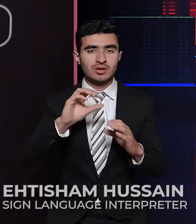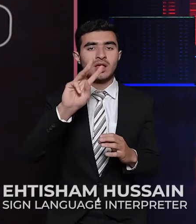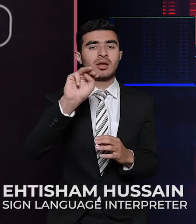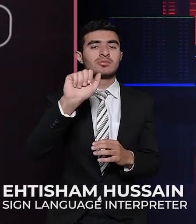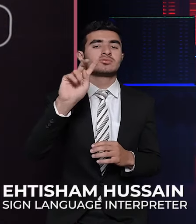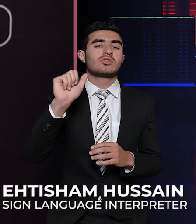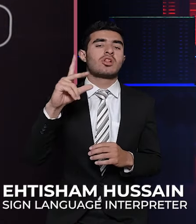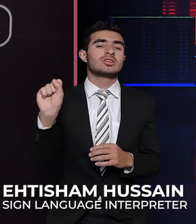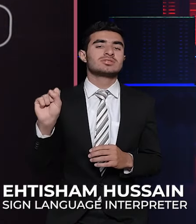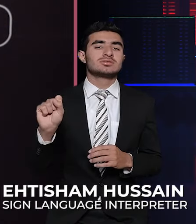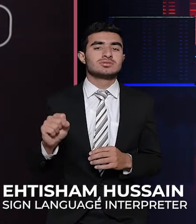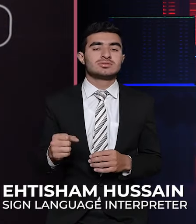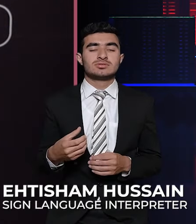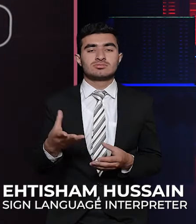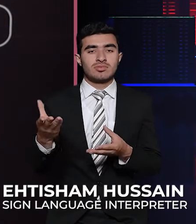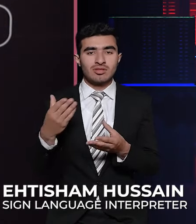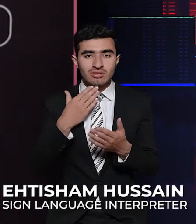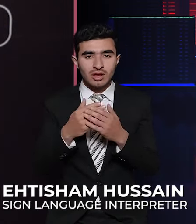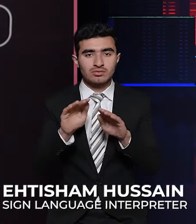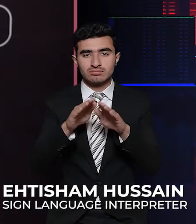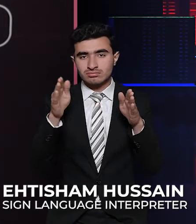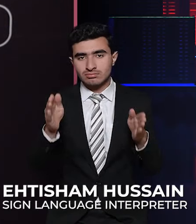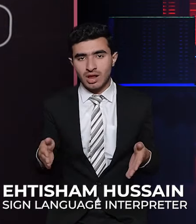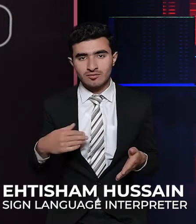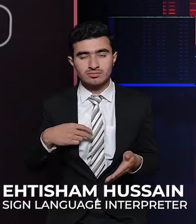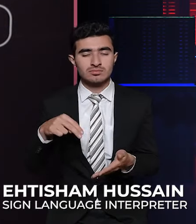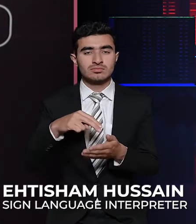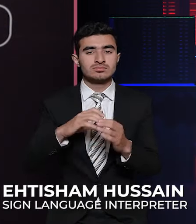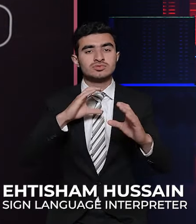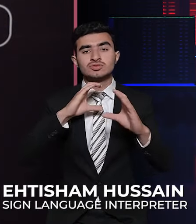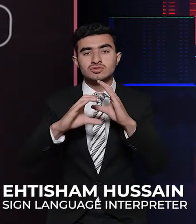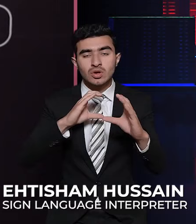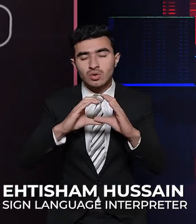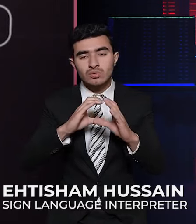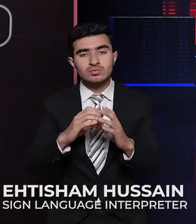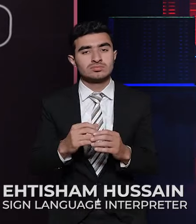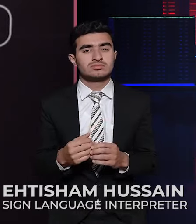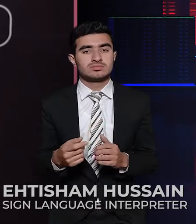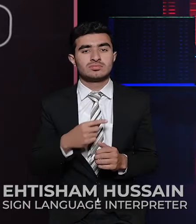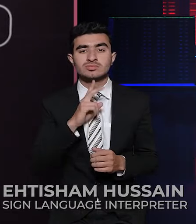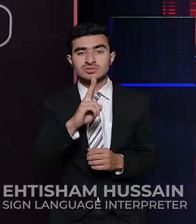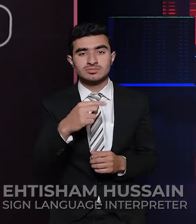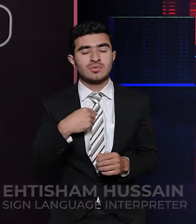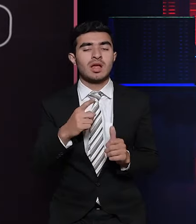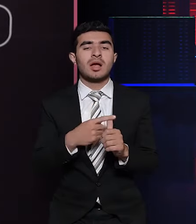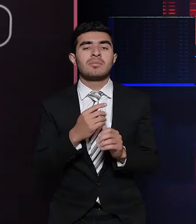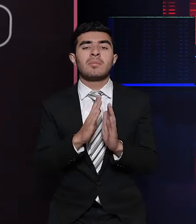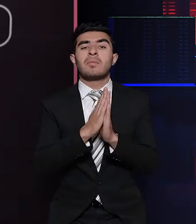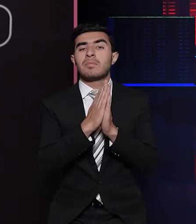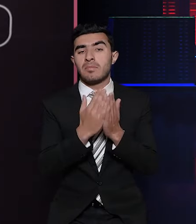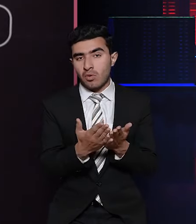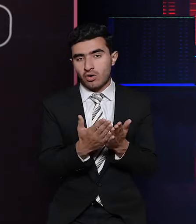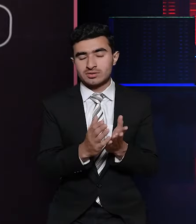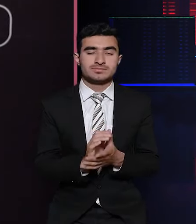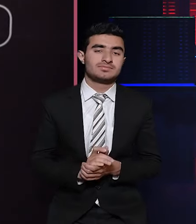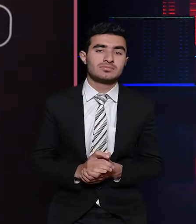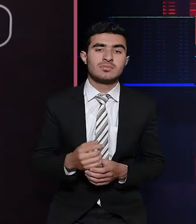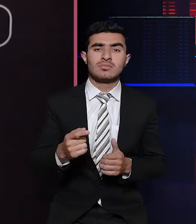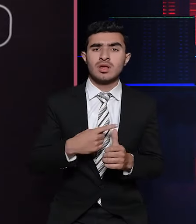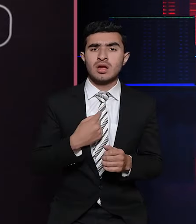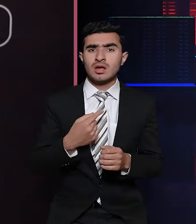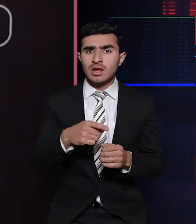Talks, which has provided me with this platform to tell you about my book. This is